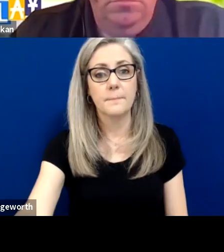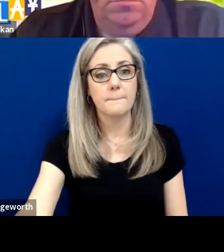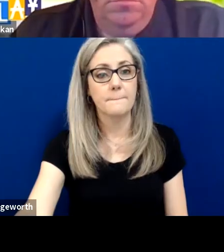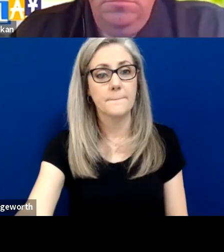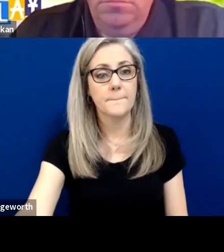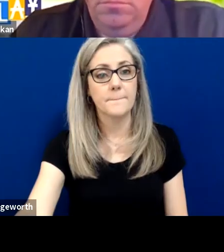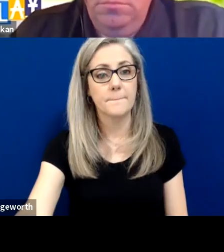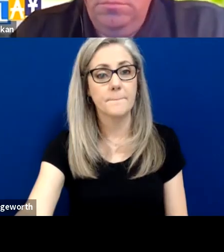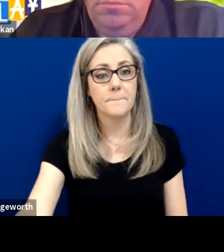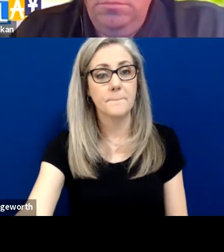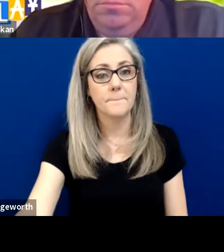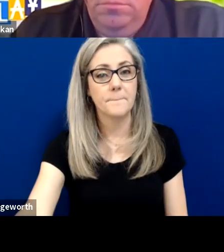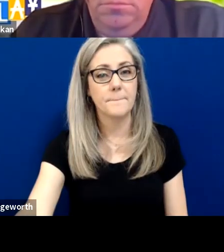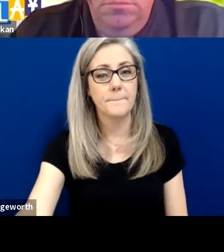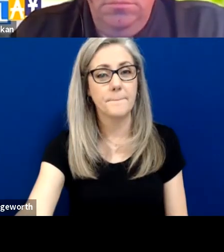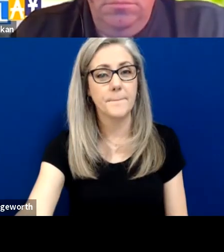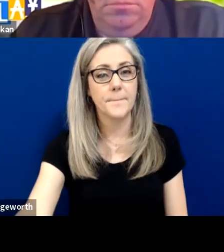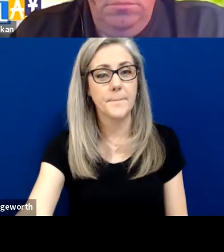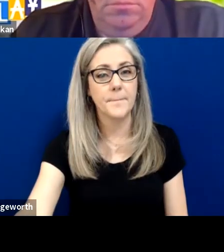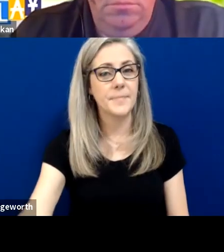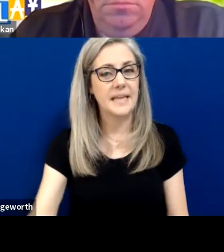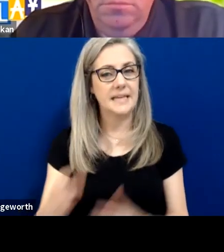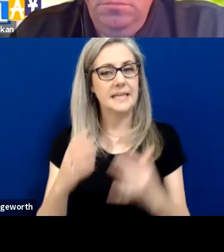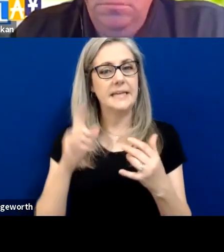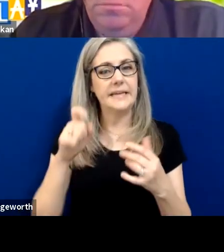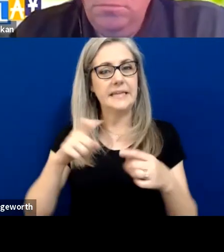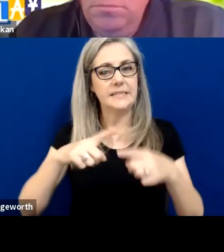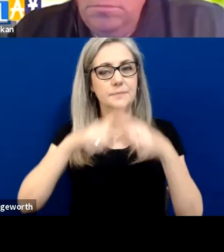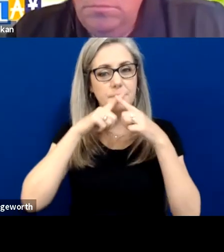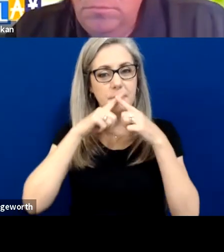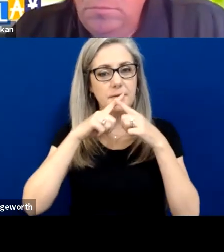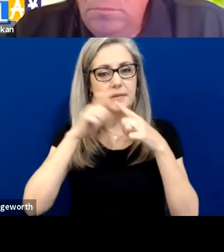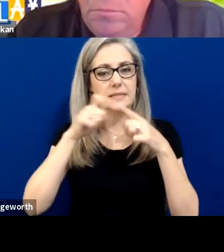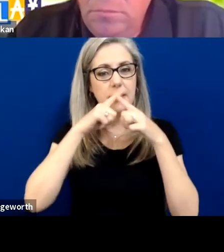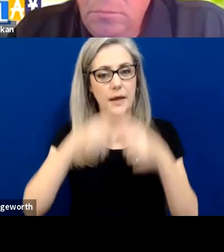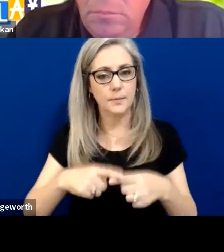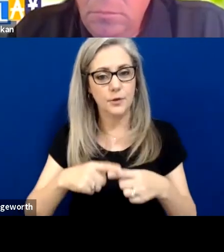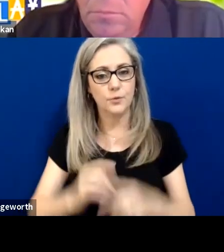He still needs to unmute himself.